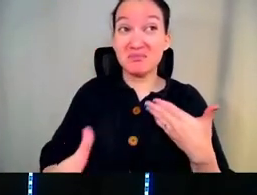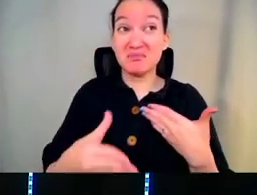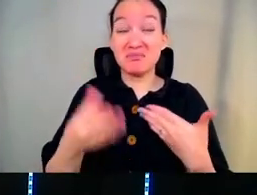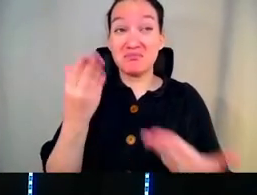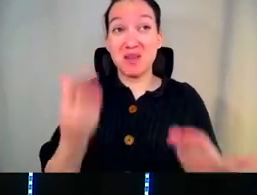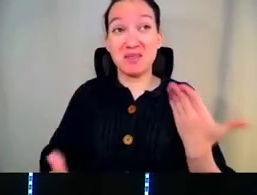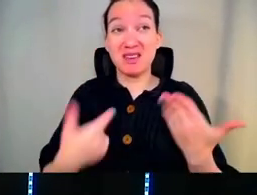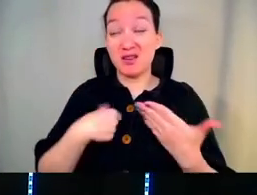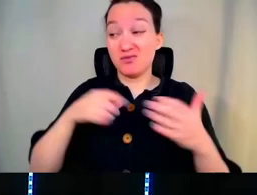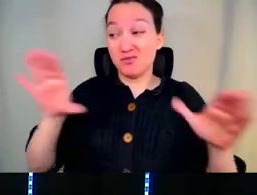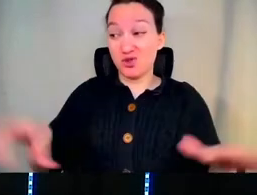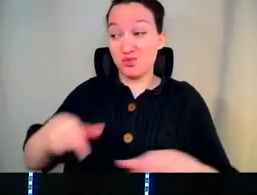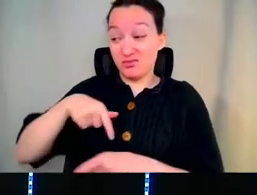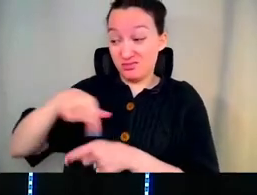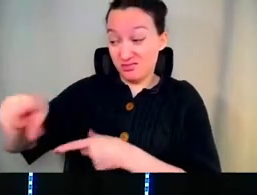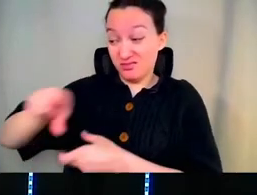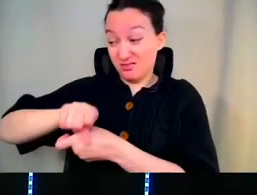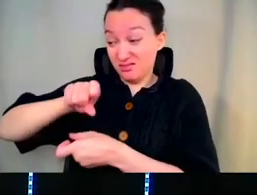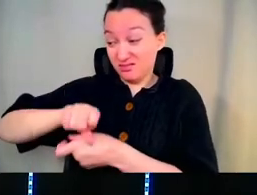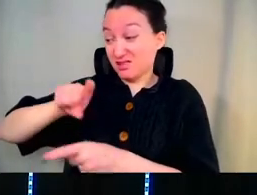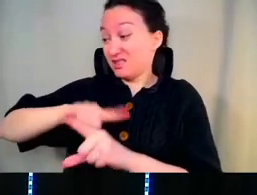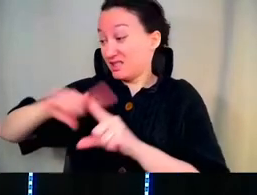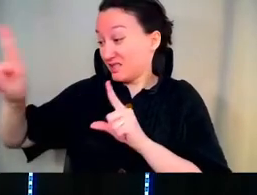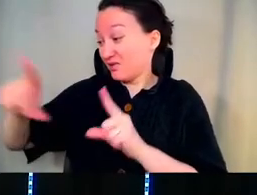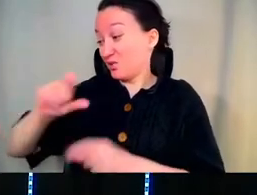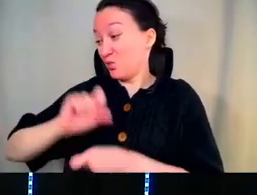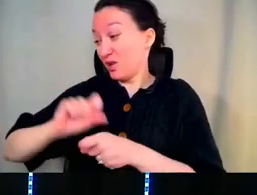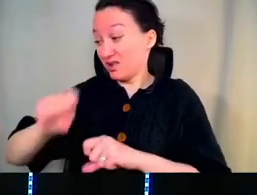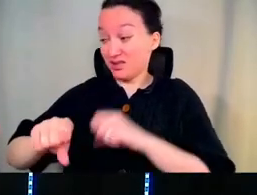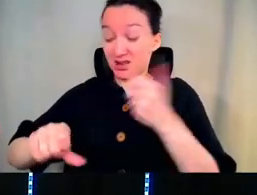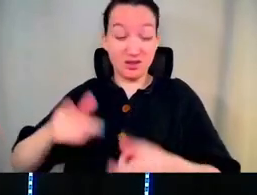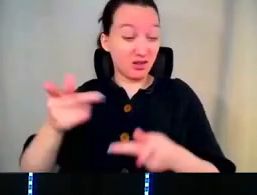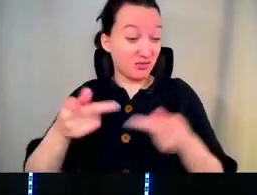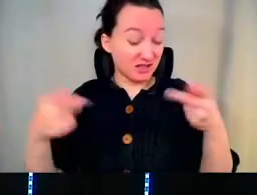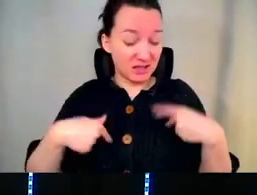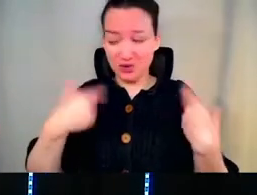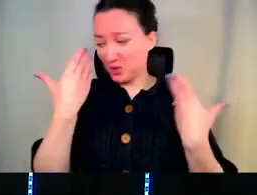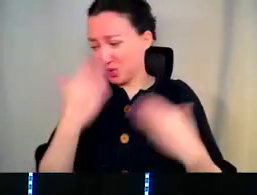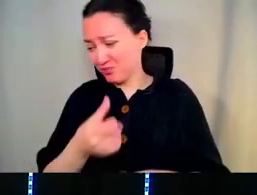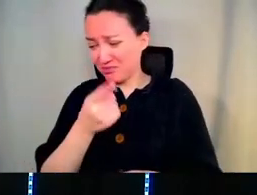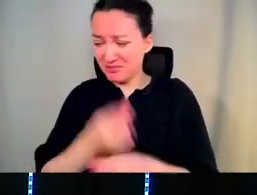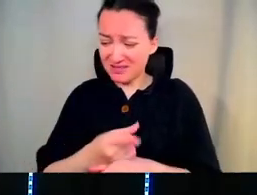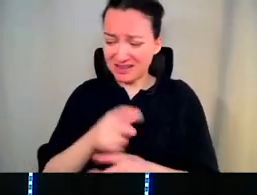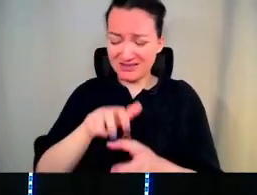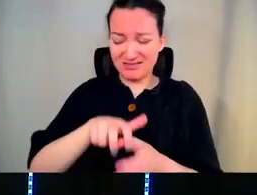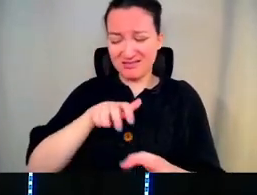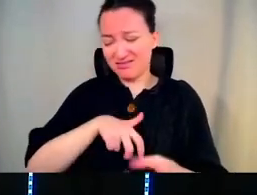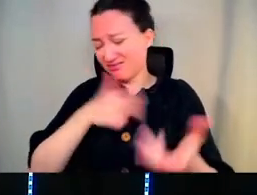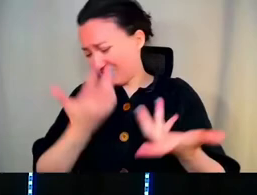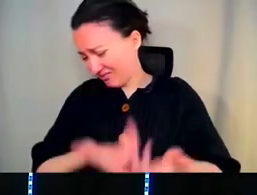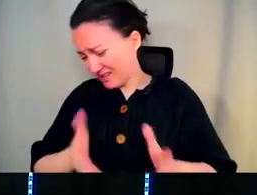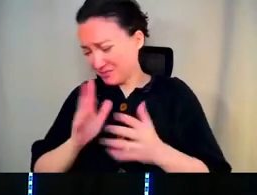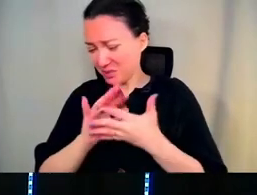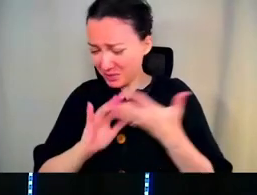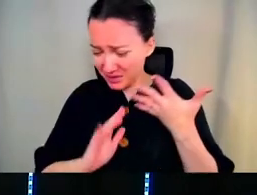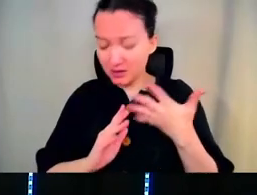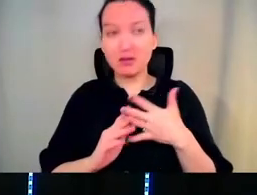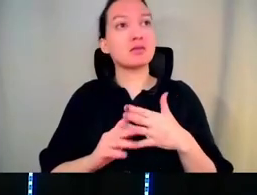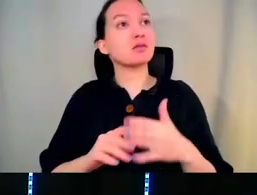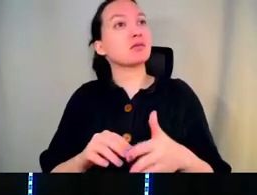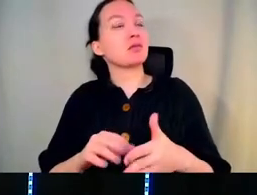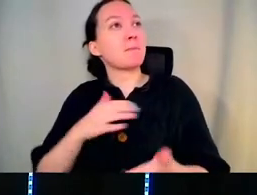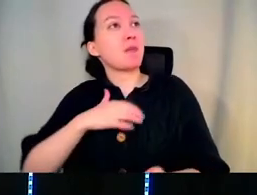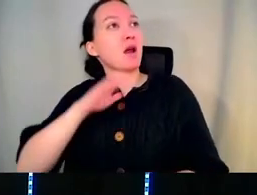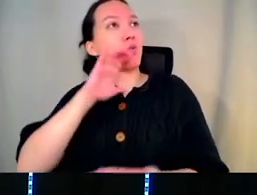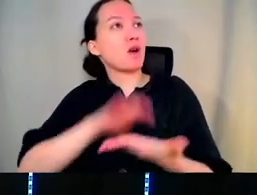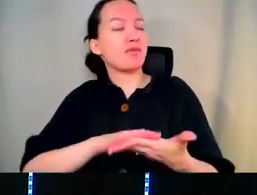something else, a different job or work somewhere else, or I don't know if this is the right thing. What if we got out of this? All this stuff, and Sarah was able to